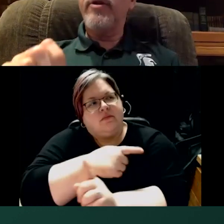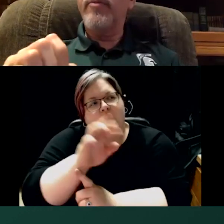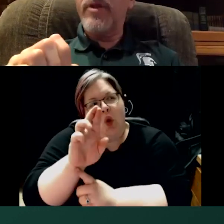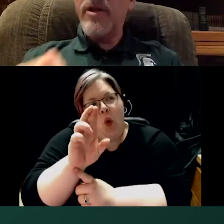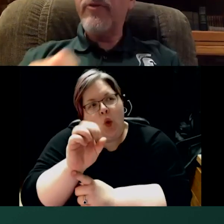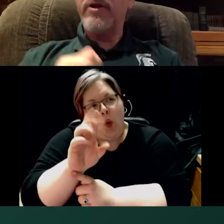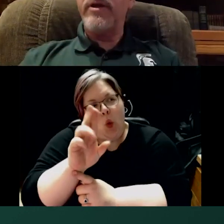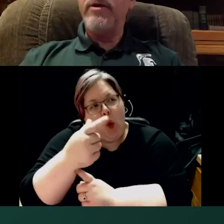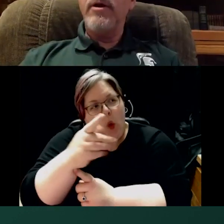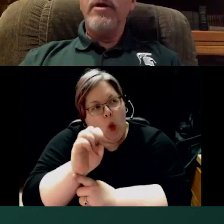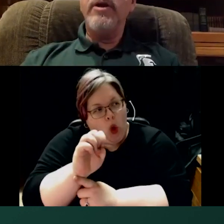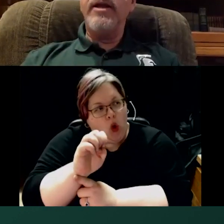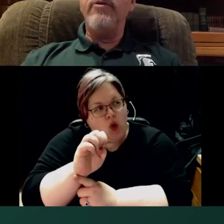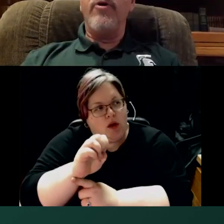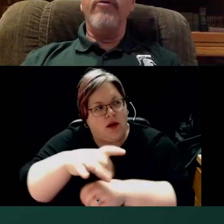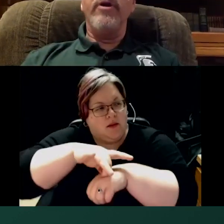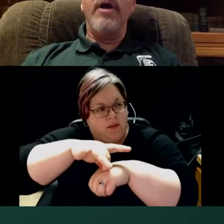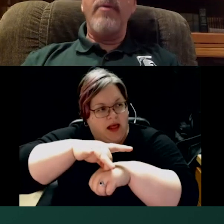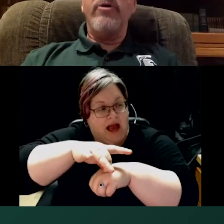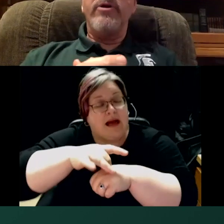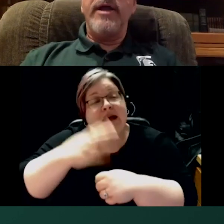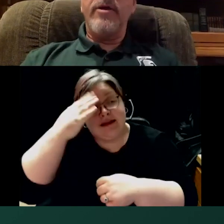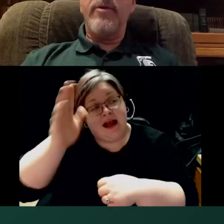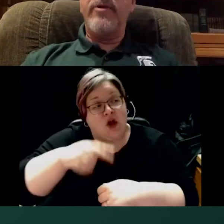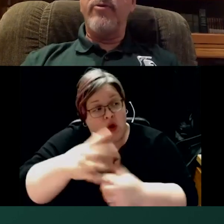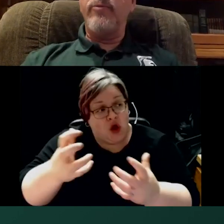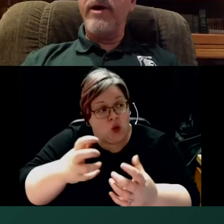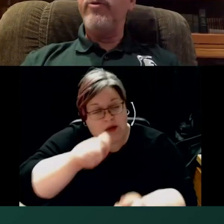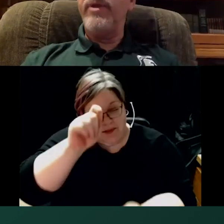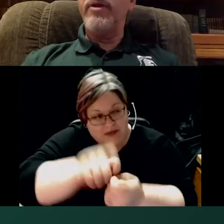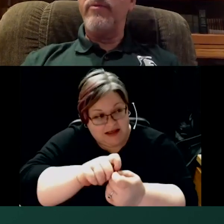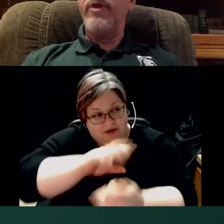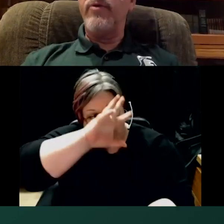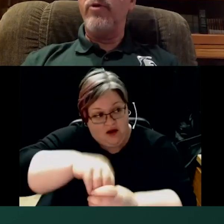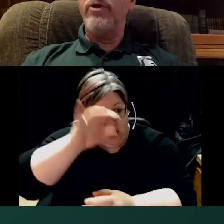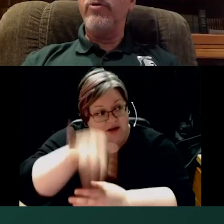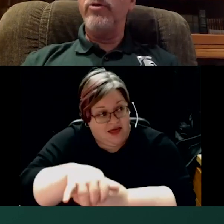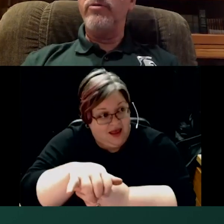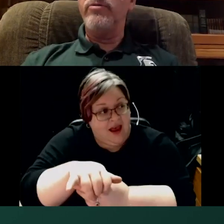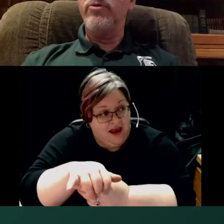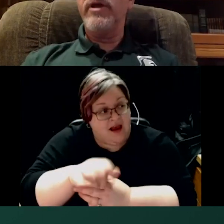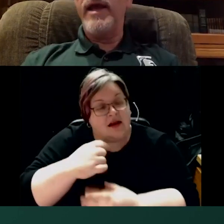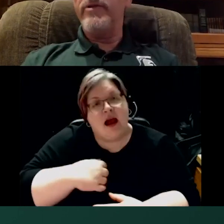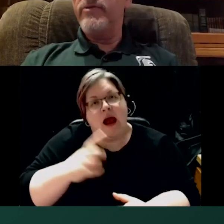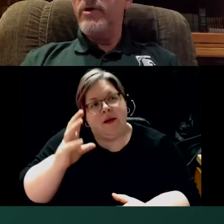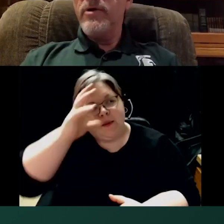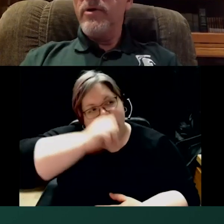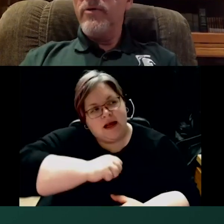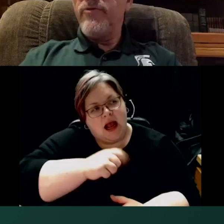that specifically to get involved in, I'm going to guess that there might be something where you could look